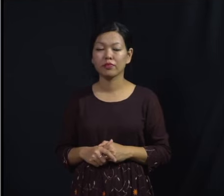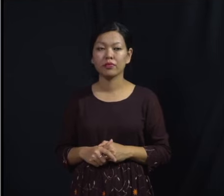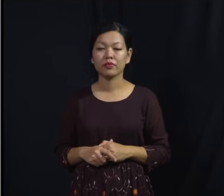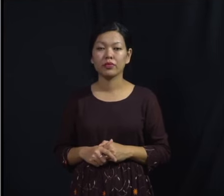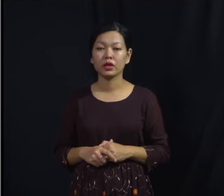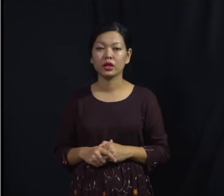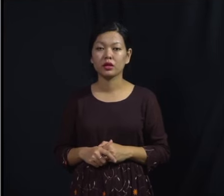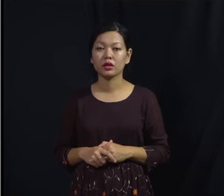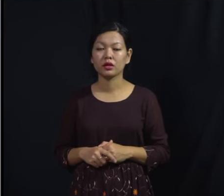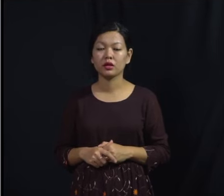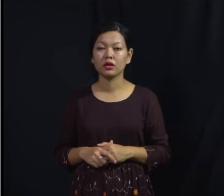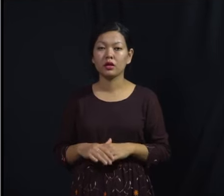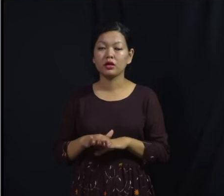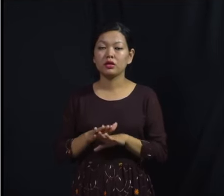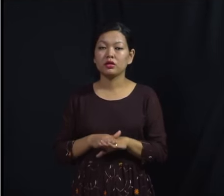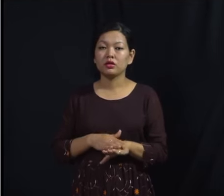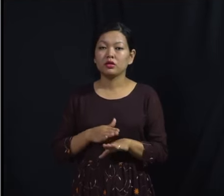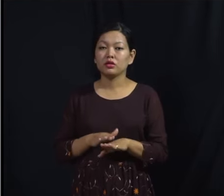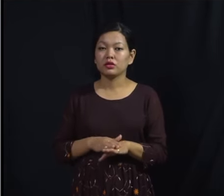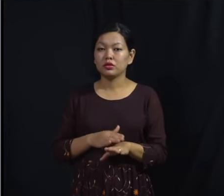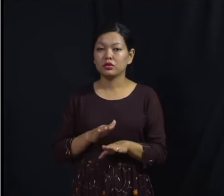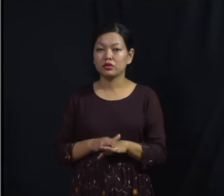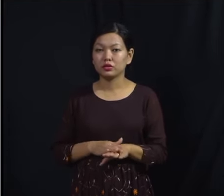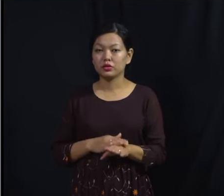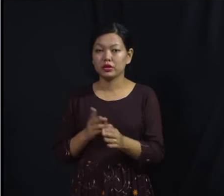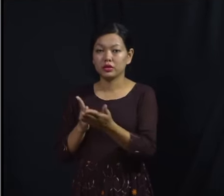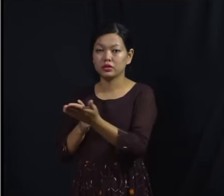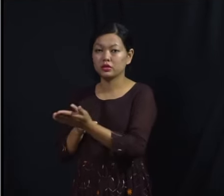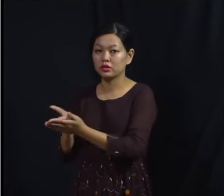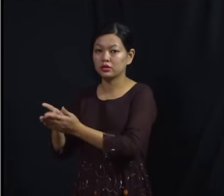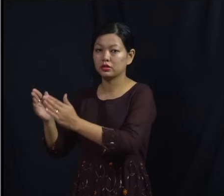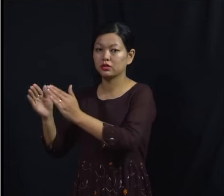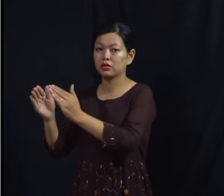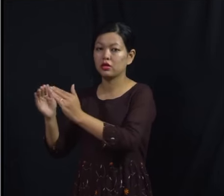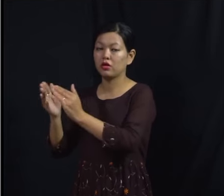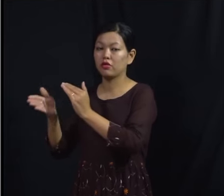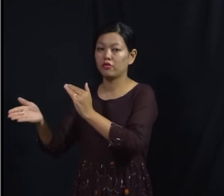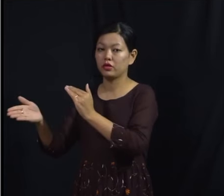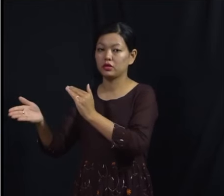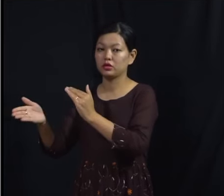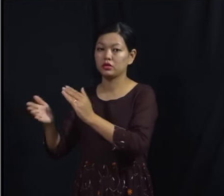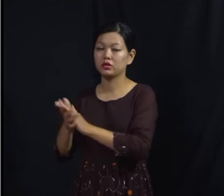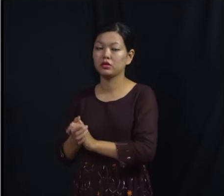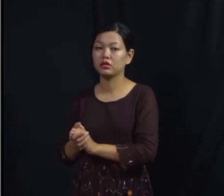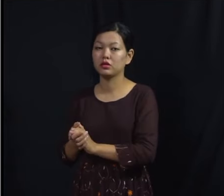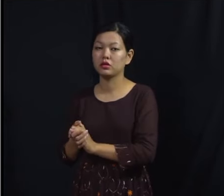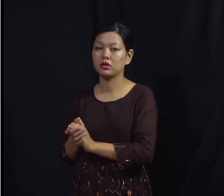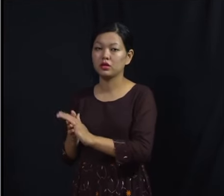And when eventually everybody learned about this incident, about saving the grandmother, you